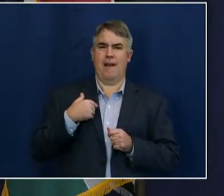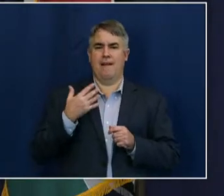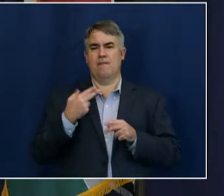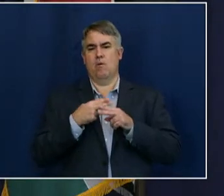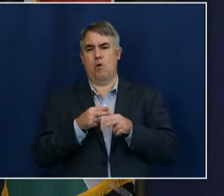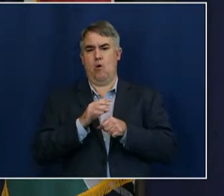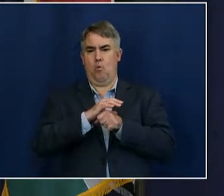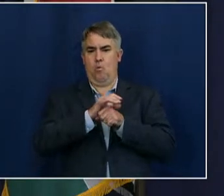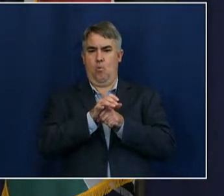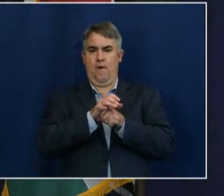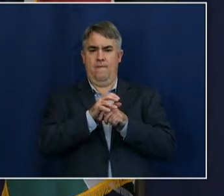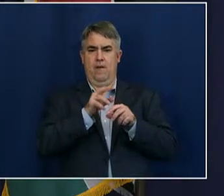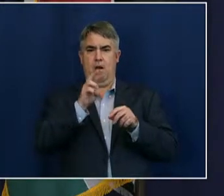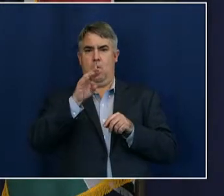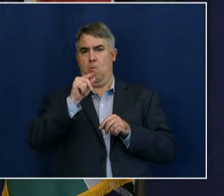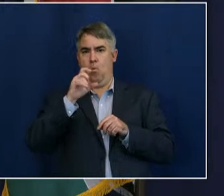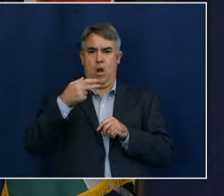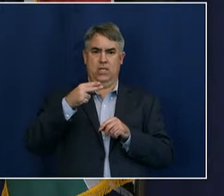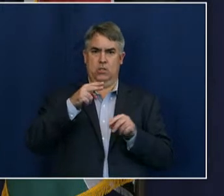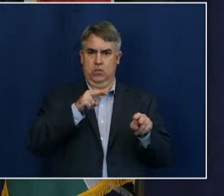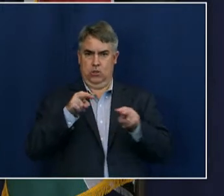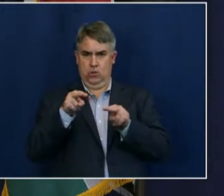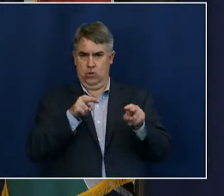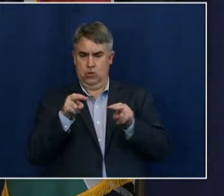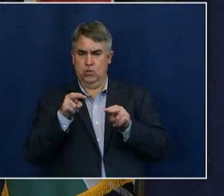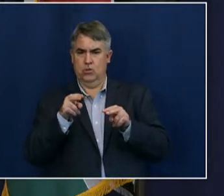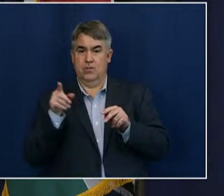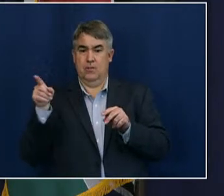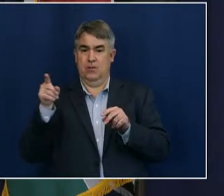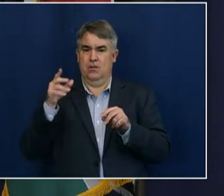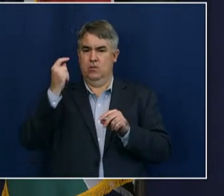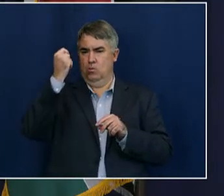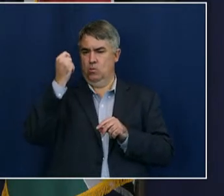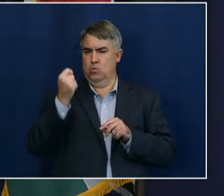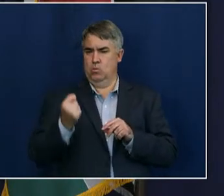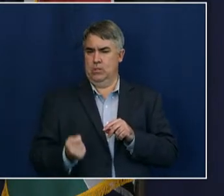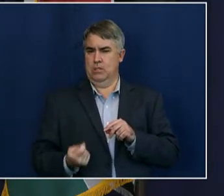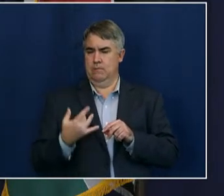Tuesday, and we have staff has done a very nice